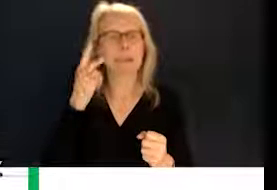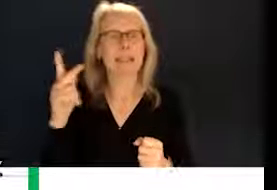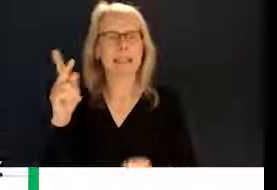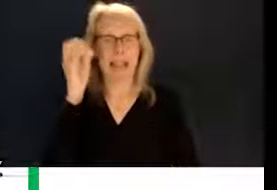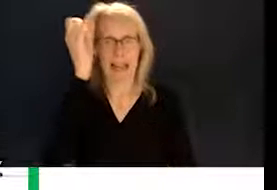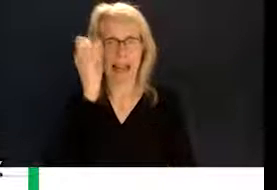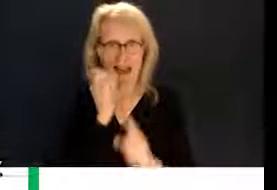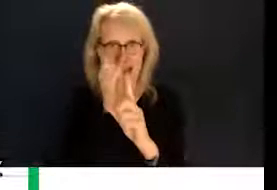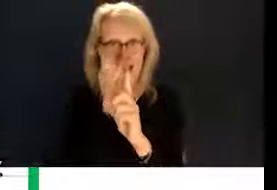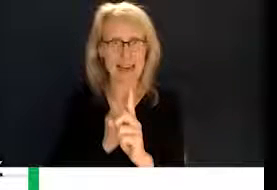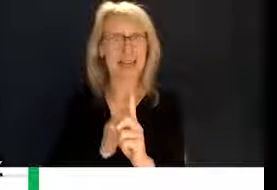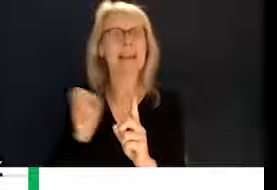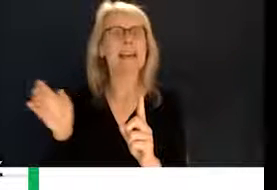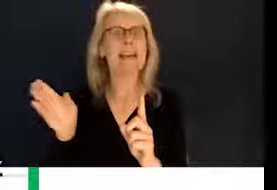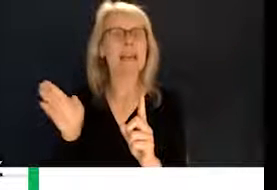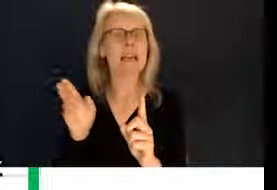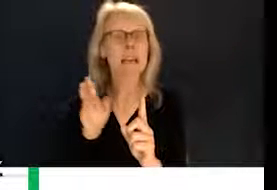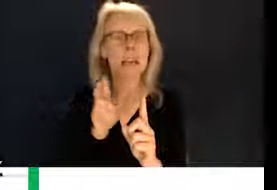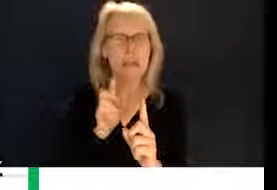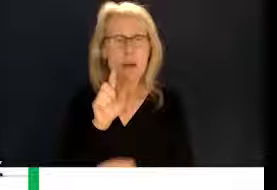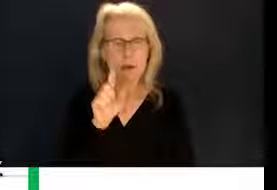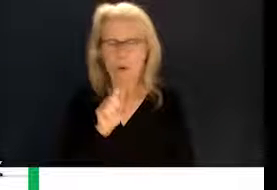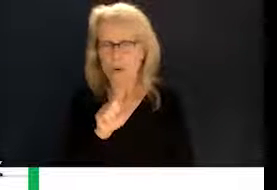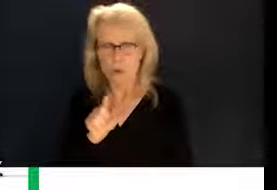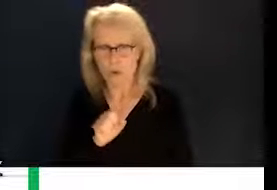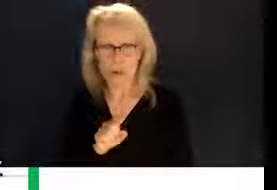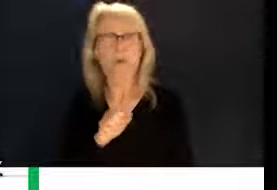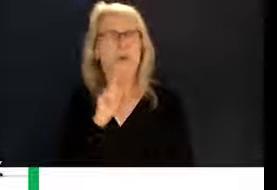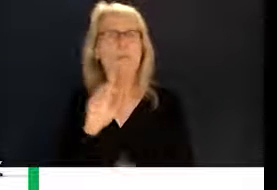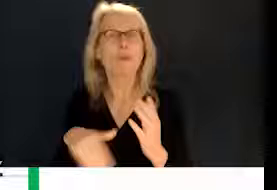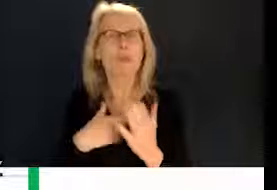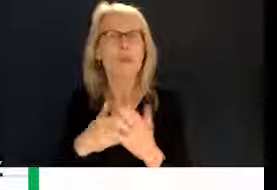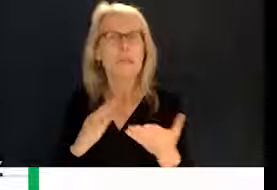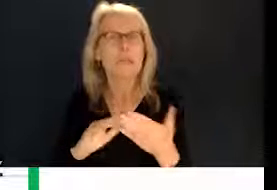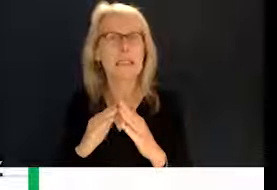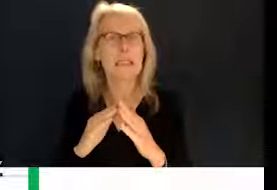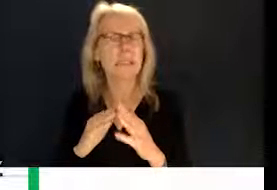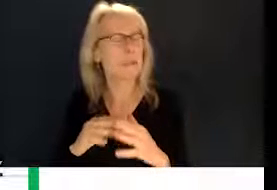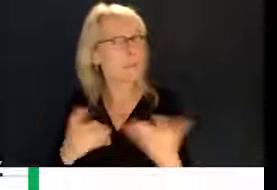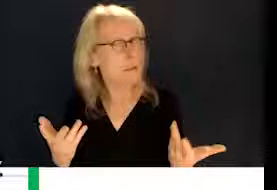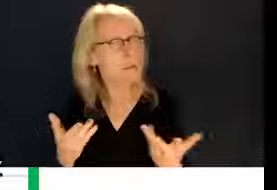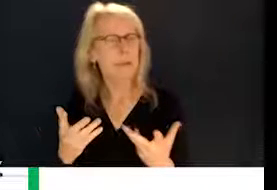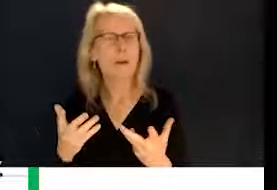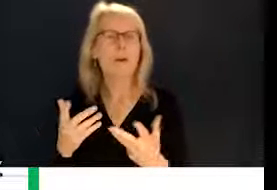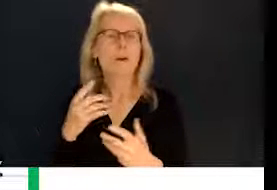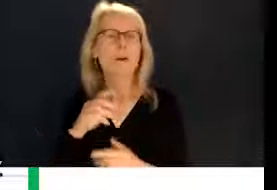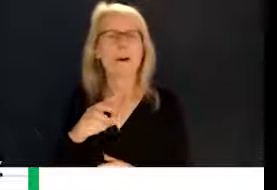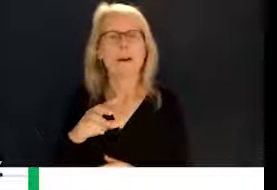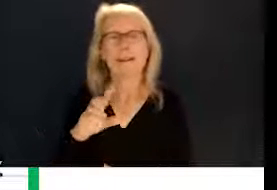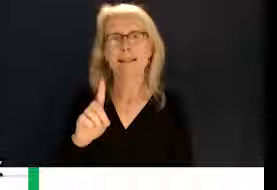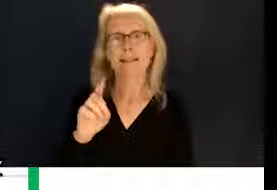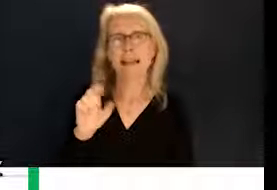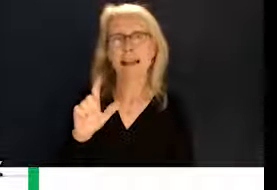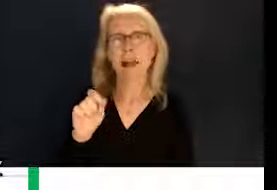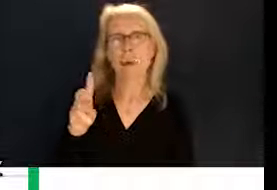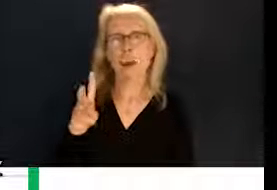you start to realize, that's not the case for every city. So as soon as we start getting into Wilmington, Delaware,